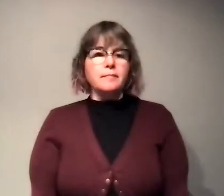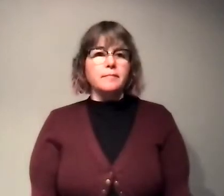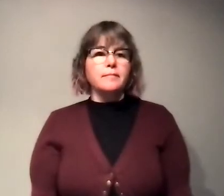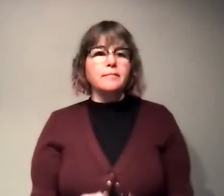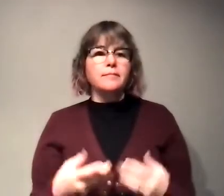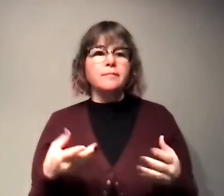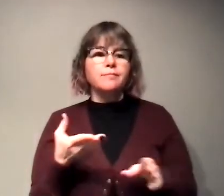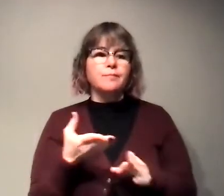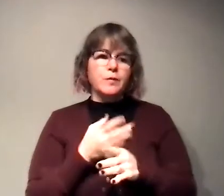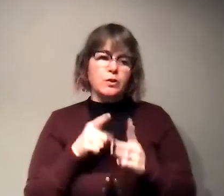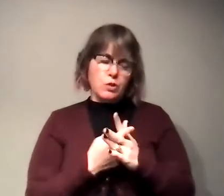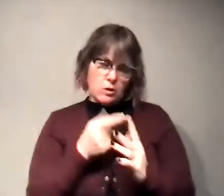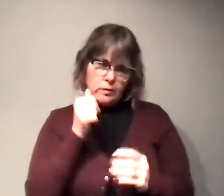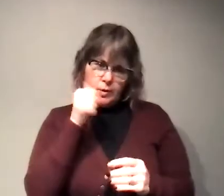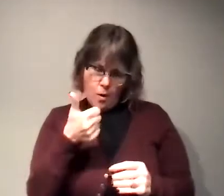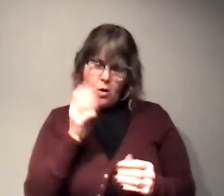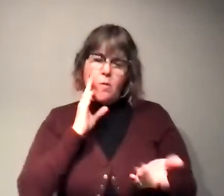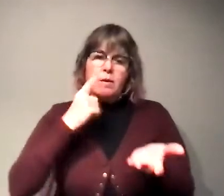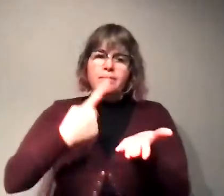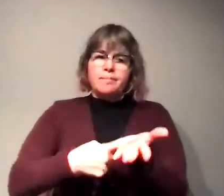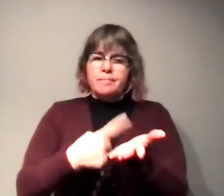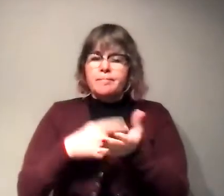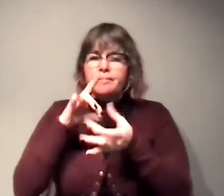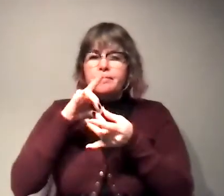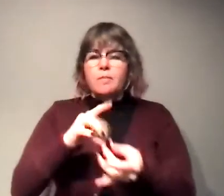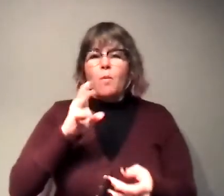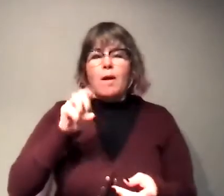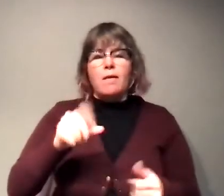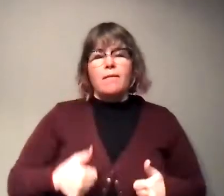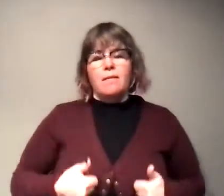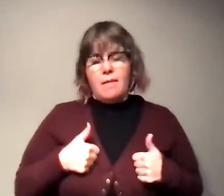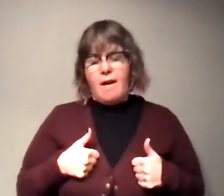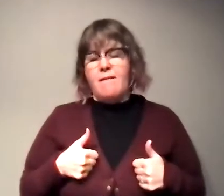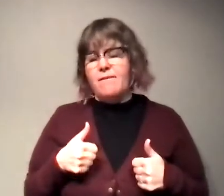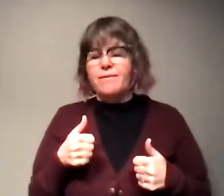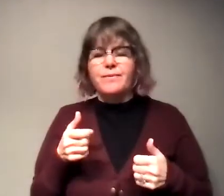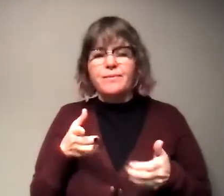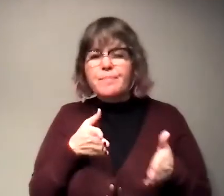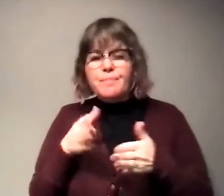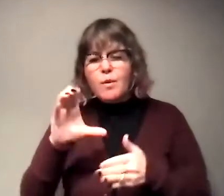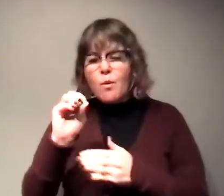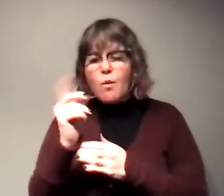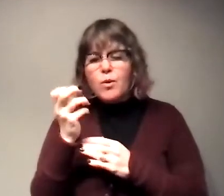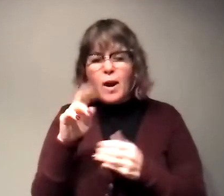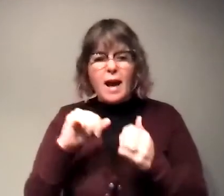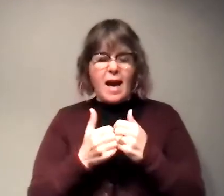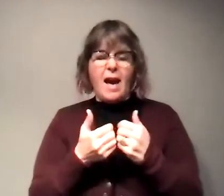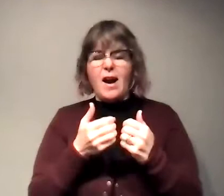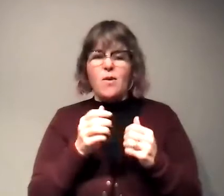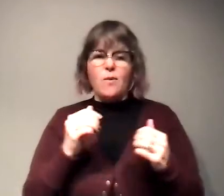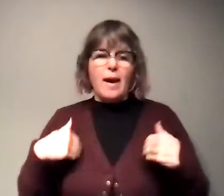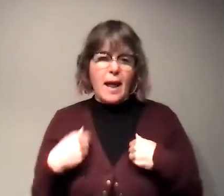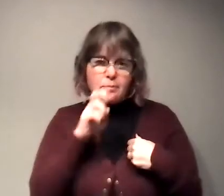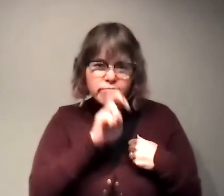Housekeeping. Tomorrow we are going to be talking about wildlife corridors. So that's like how animals can get around in